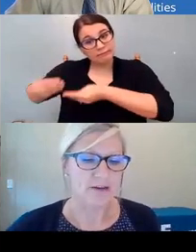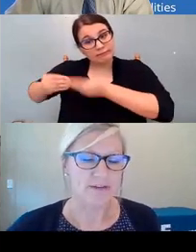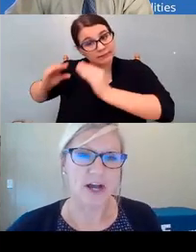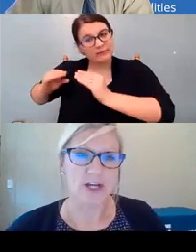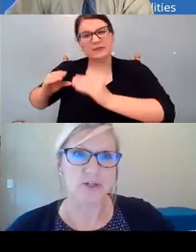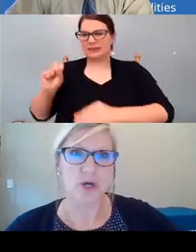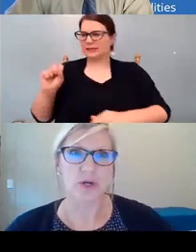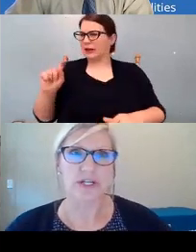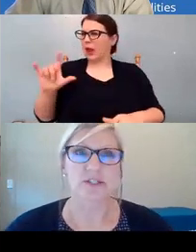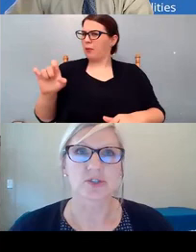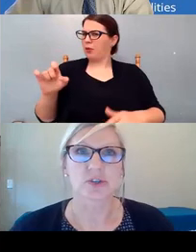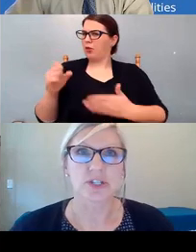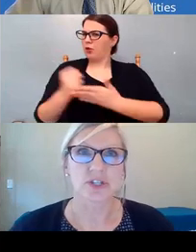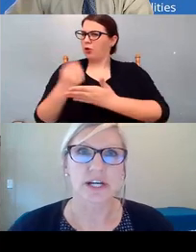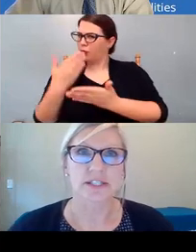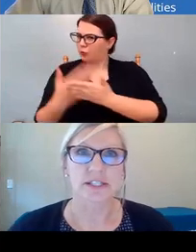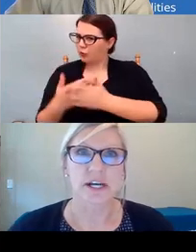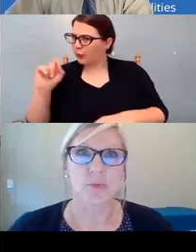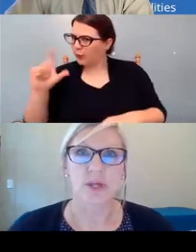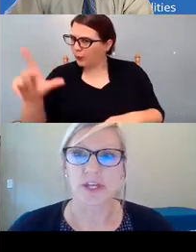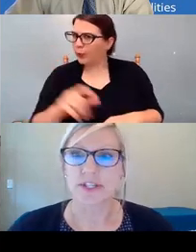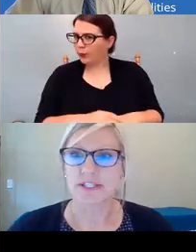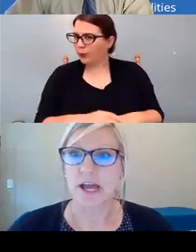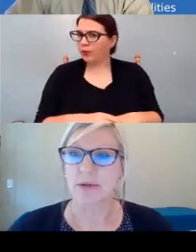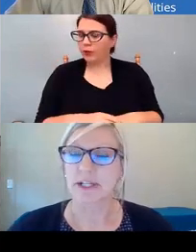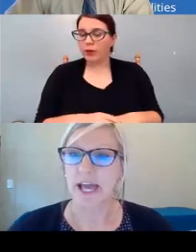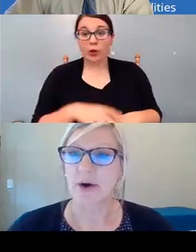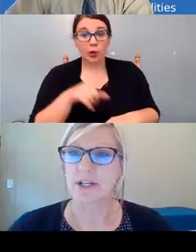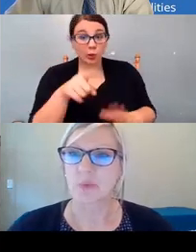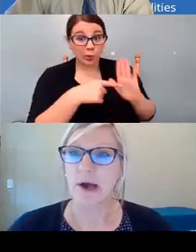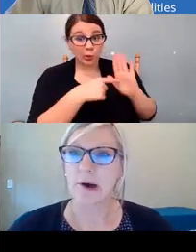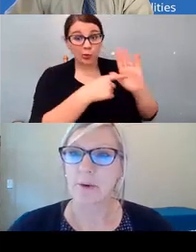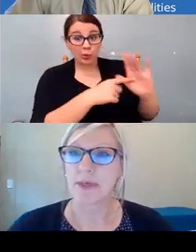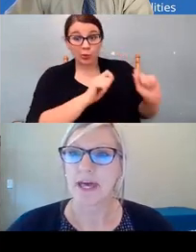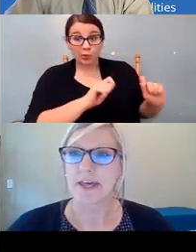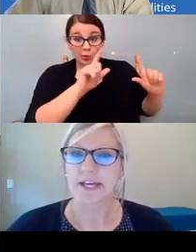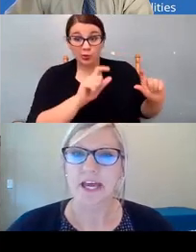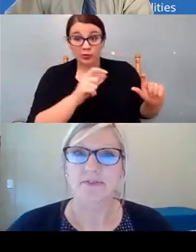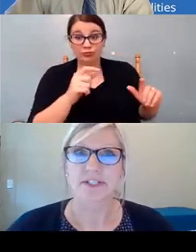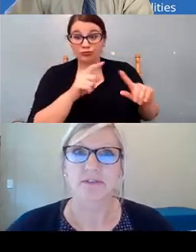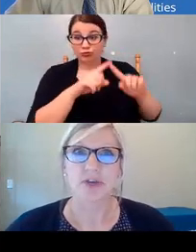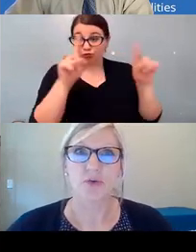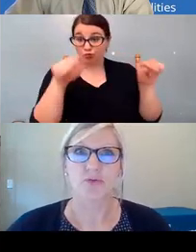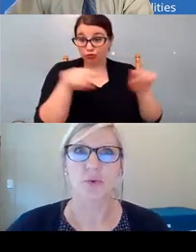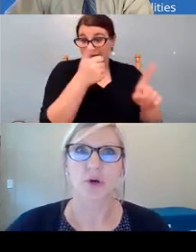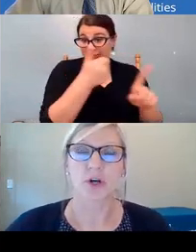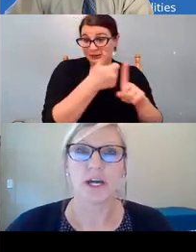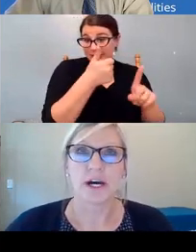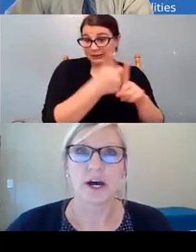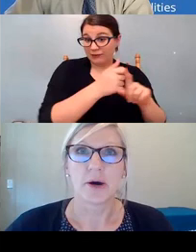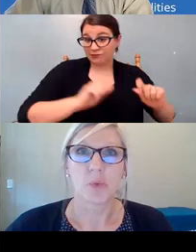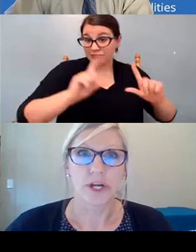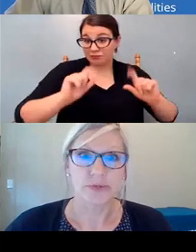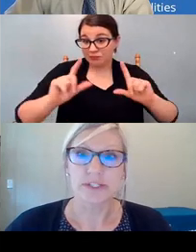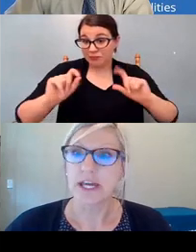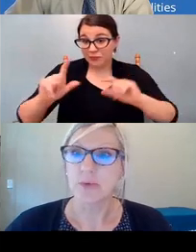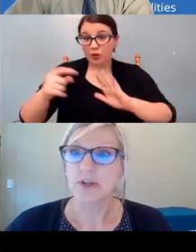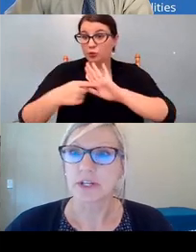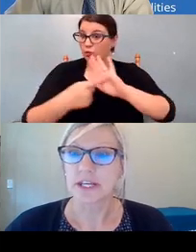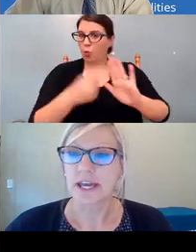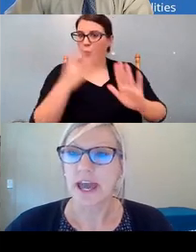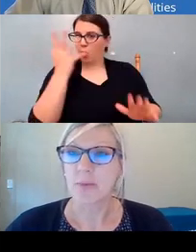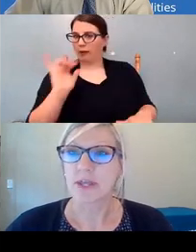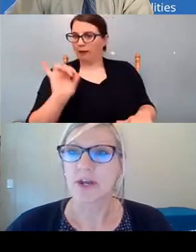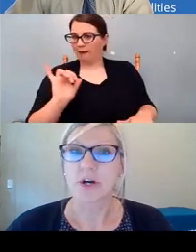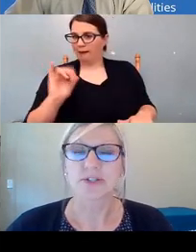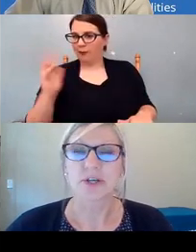I love how you showed us the screenshots within the stable account as well that gave us a view for what you see when you're